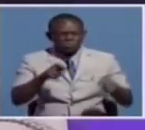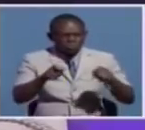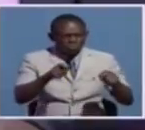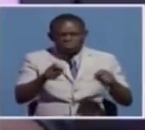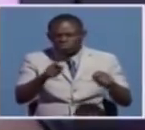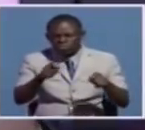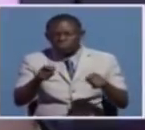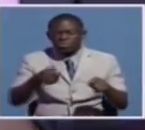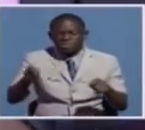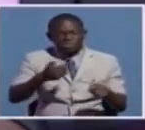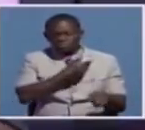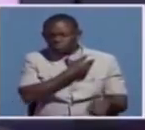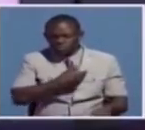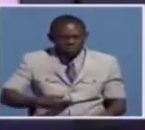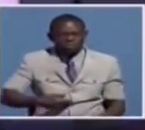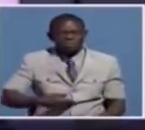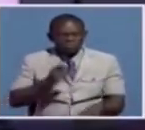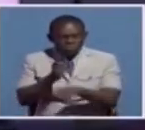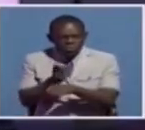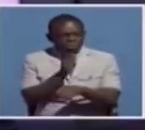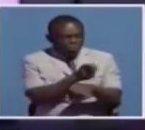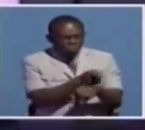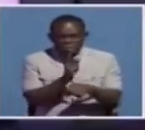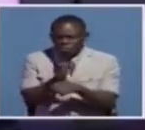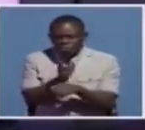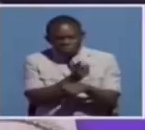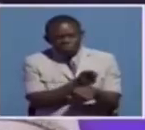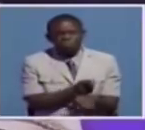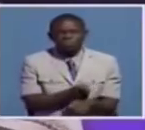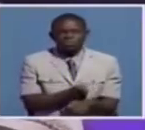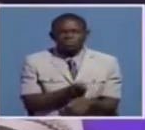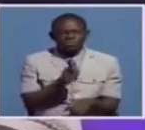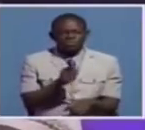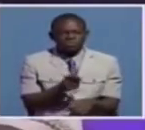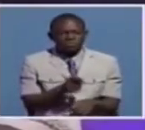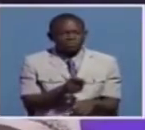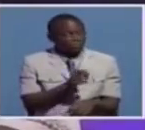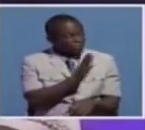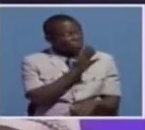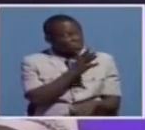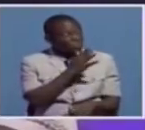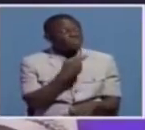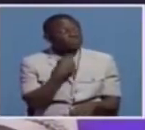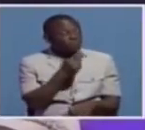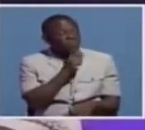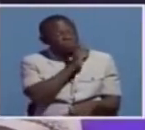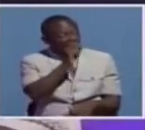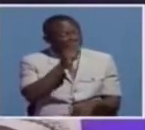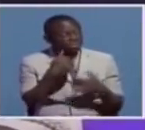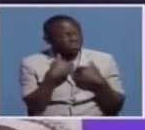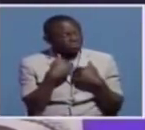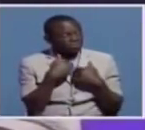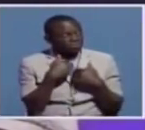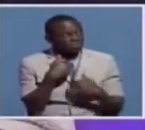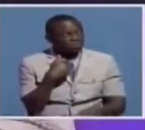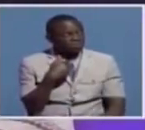in time. She had to shout a lot, I guess. Scream a lot. She had the only good thing is she wouldn't hit us with her hands. She would